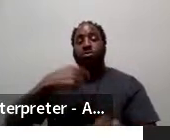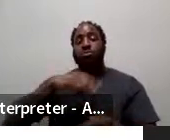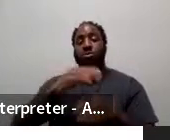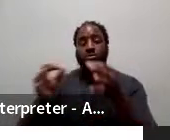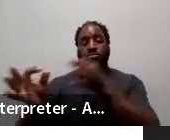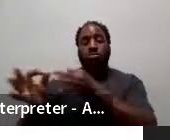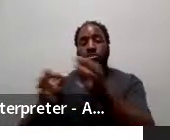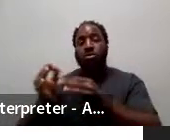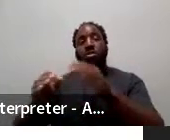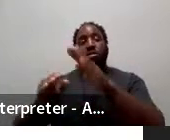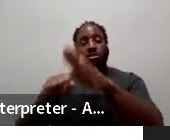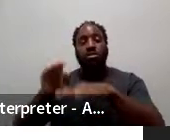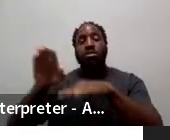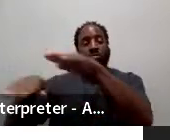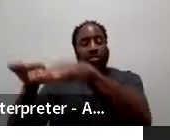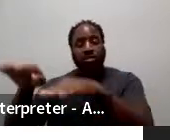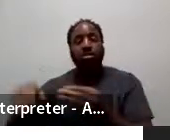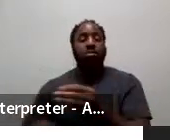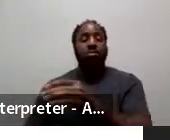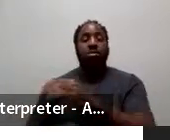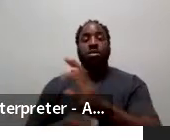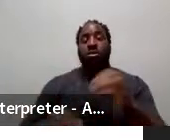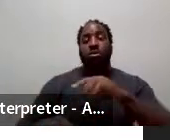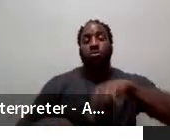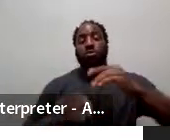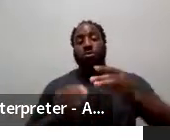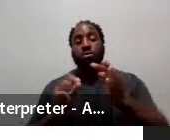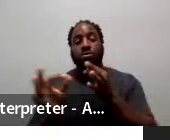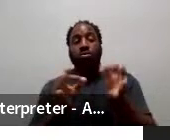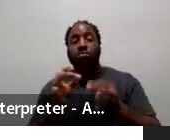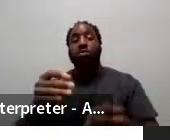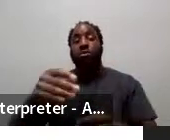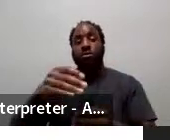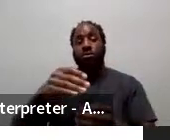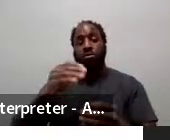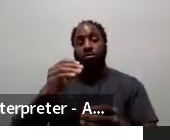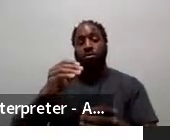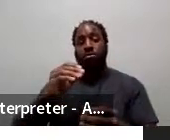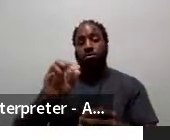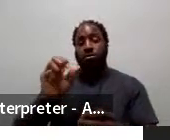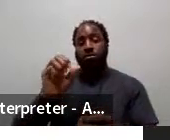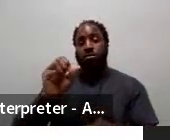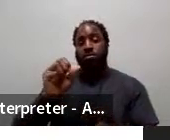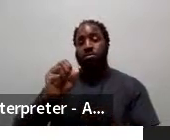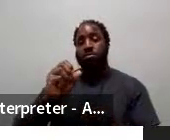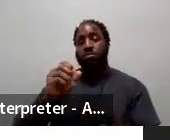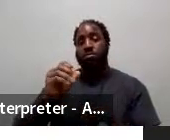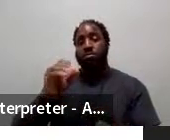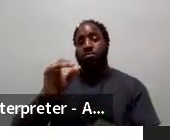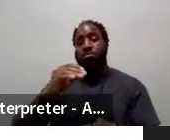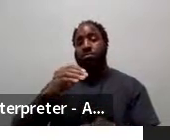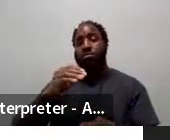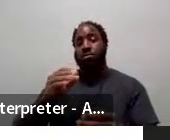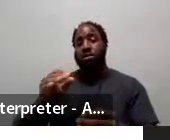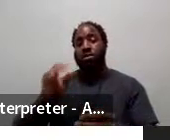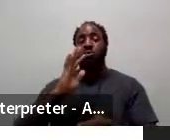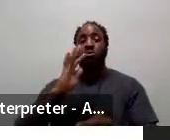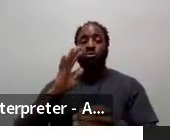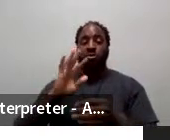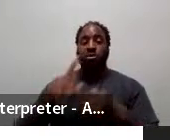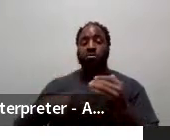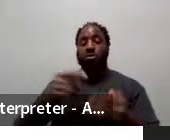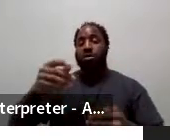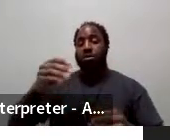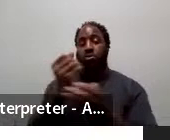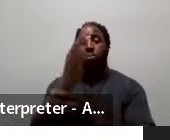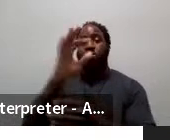We'll also talk about planned investments in public open space and future conversations there. And then we'd like to end by talking about growing jobs in the